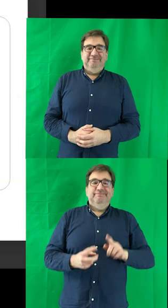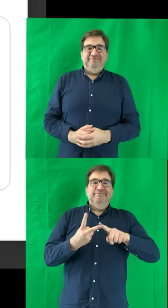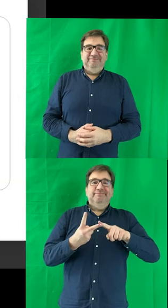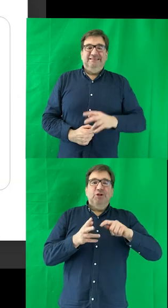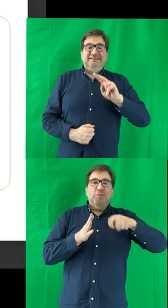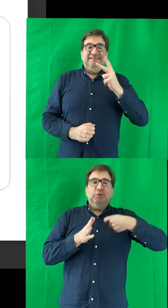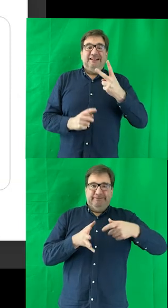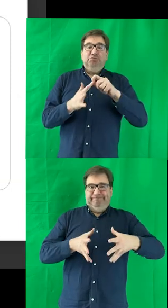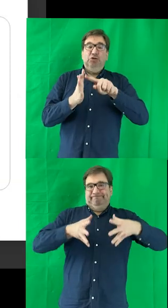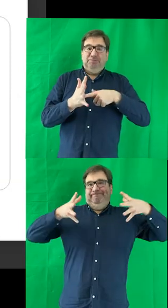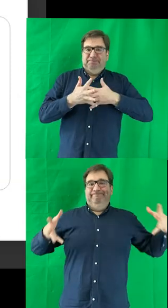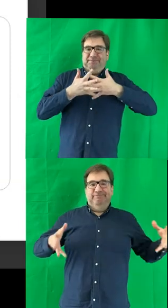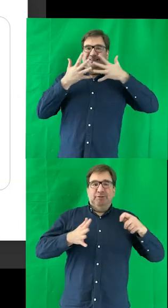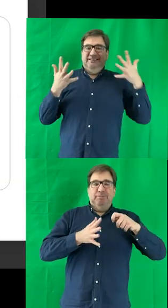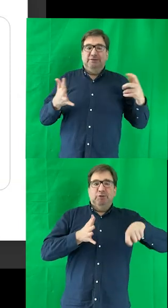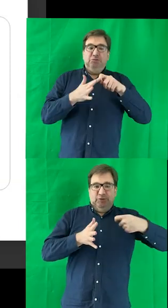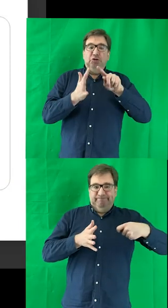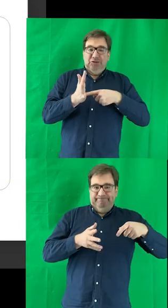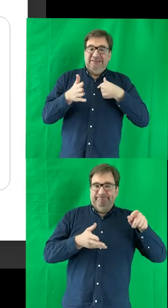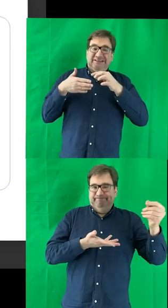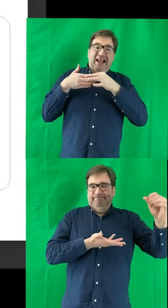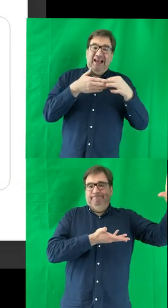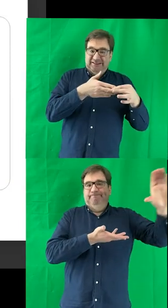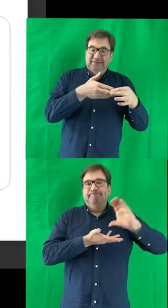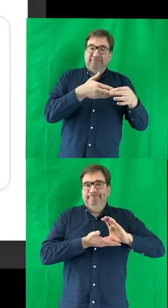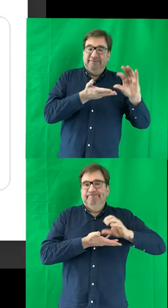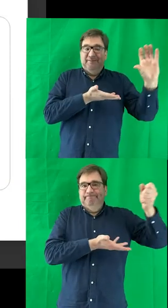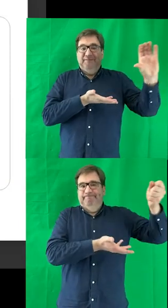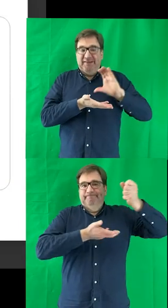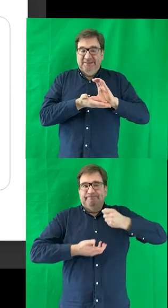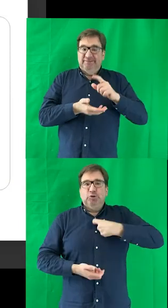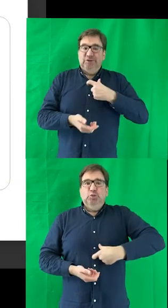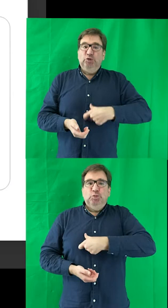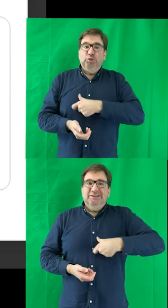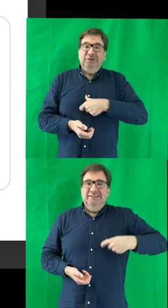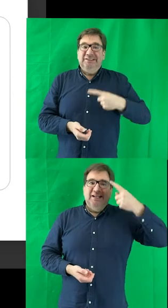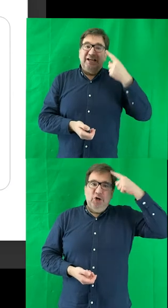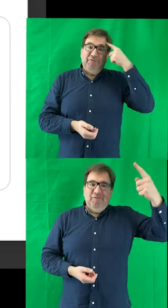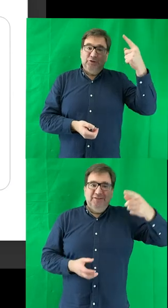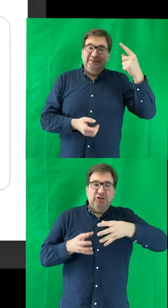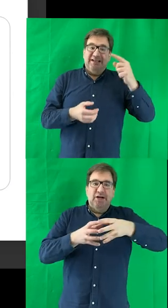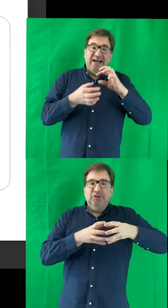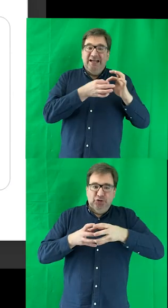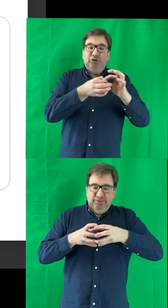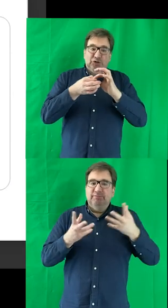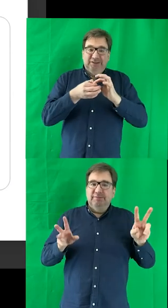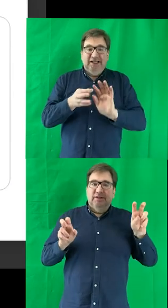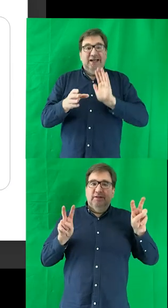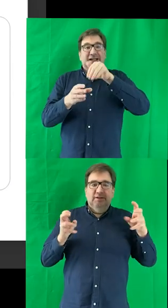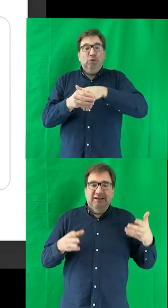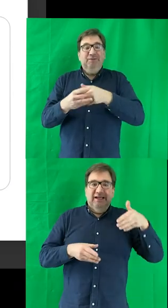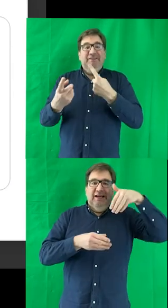The second project is a large-scale project which I'm leading, which is funded by the Swiss Innovation Agency, and it's